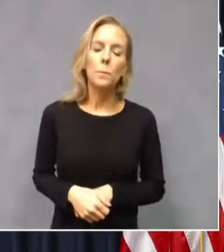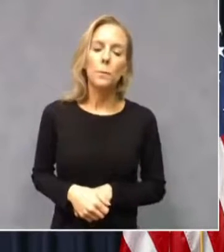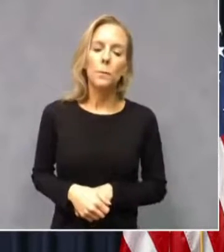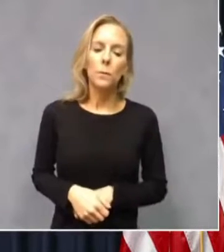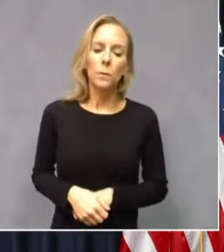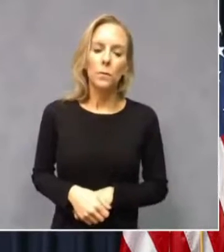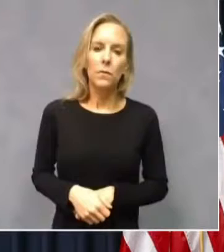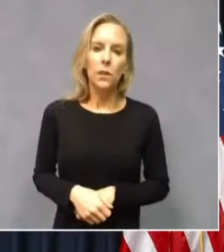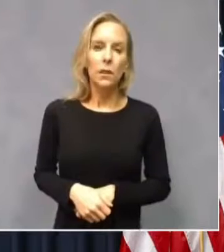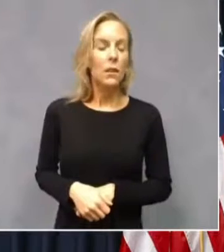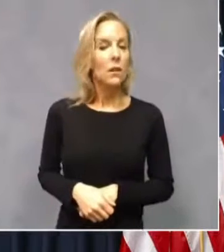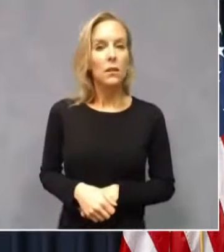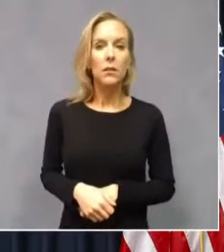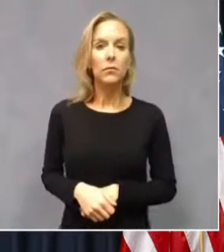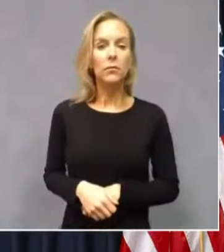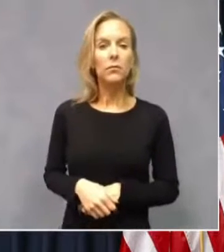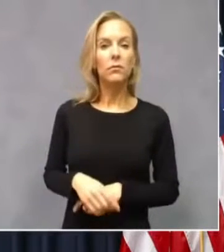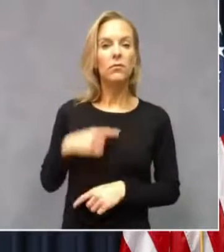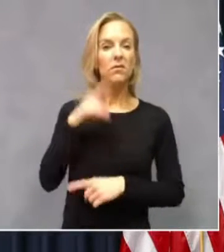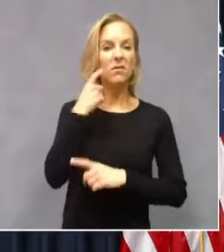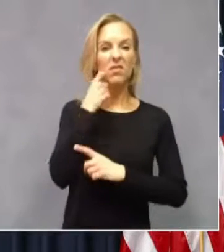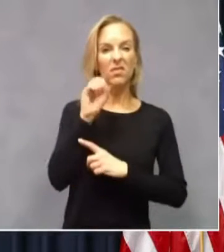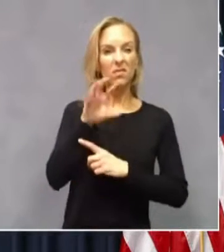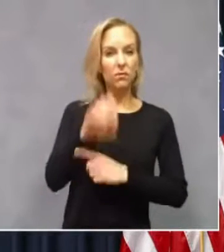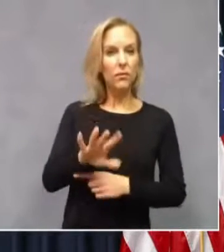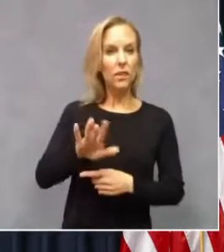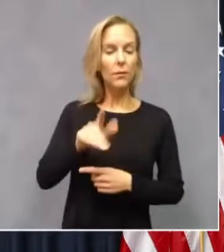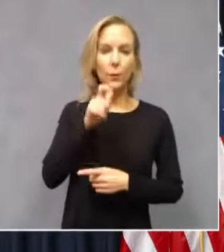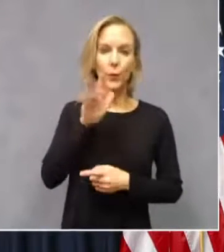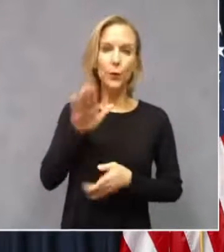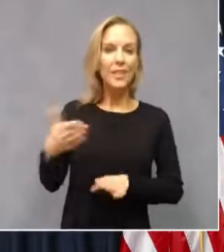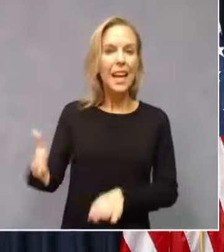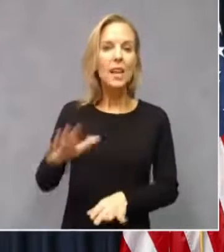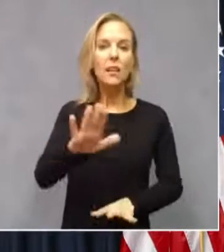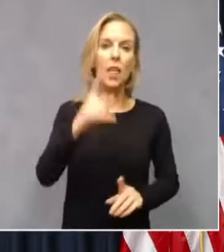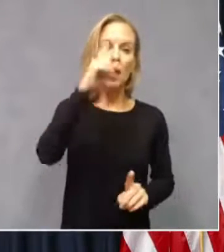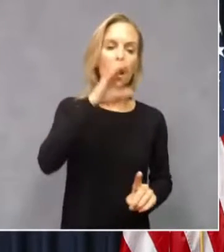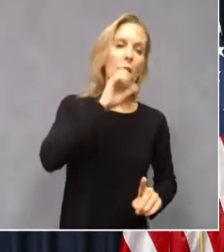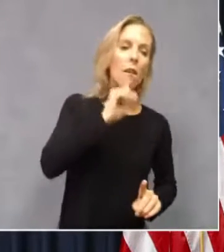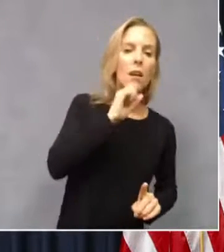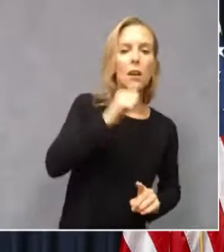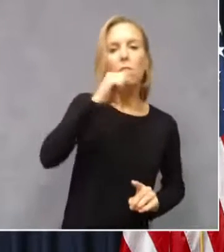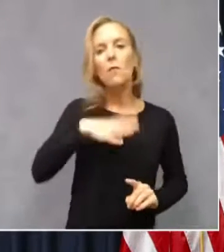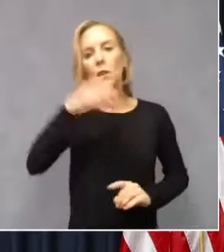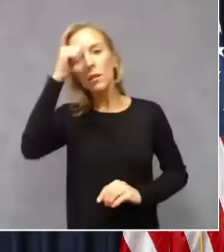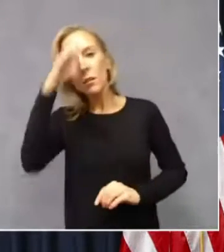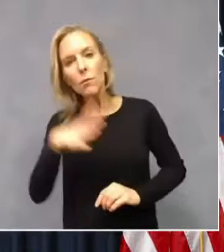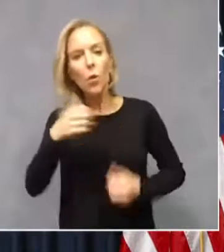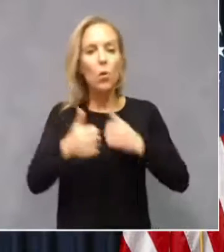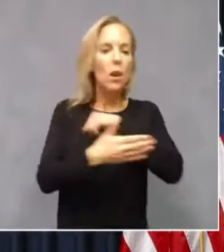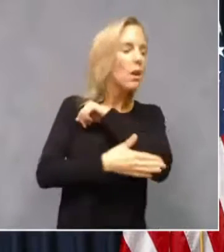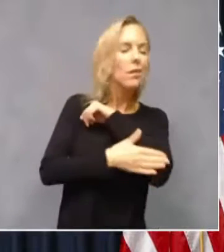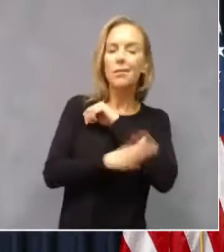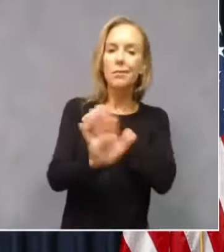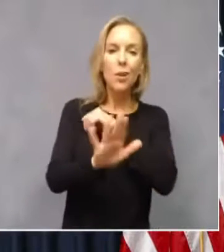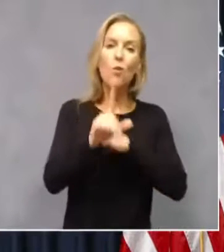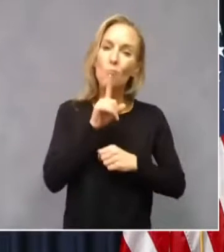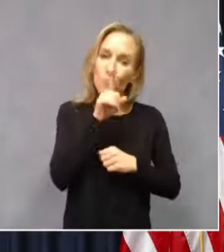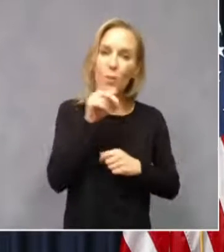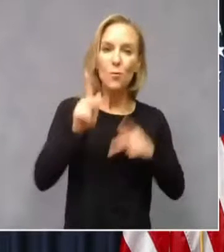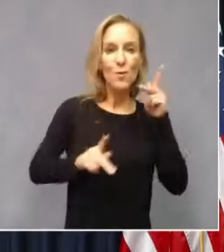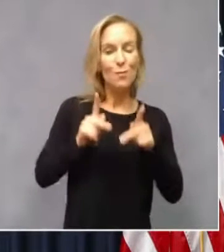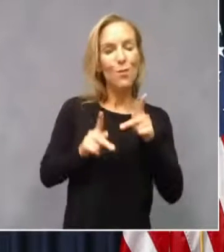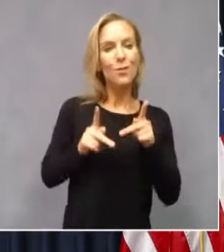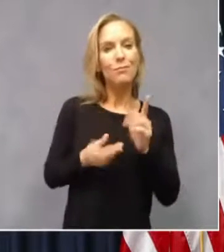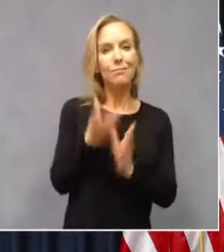And these aren't just ages and genders and counties. They're real people that we're losing. They're even